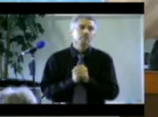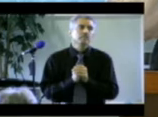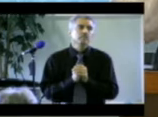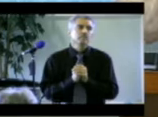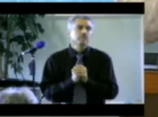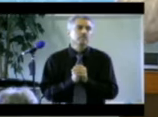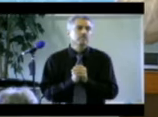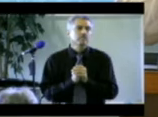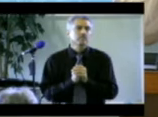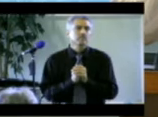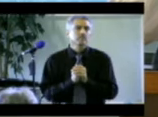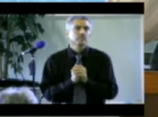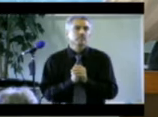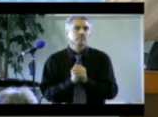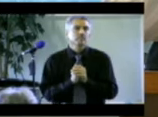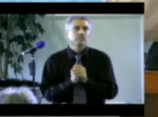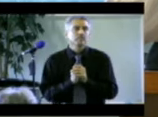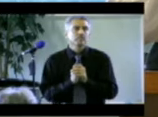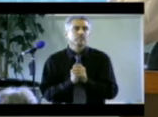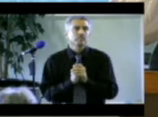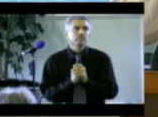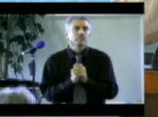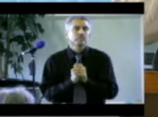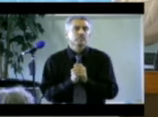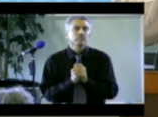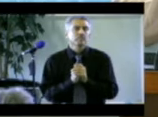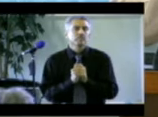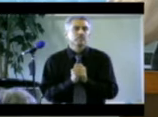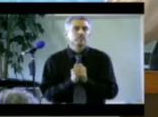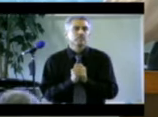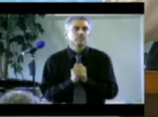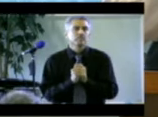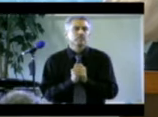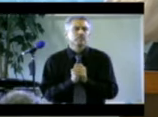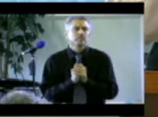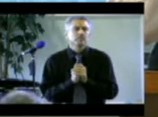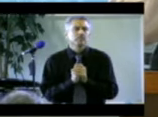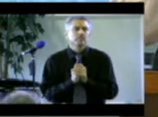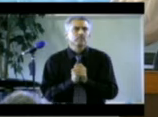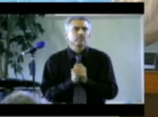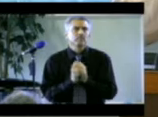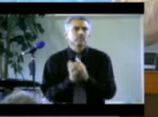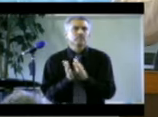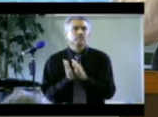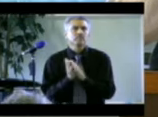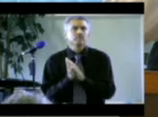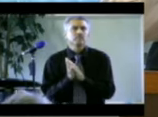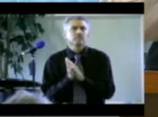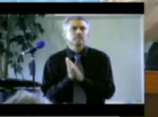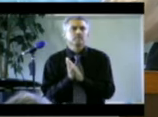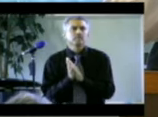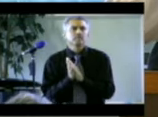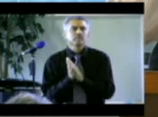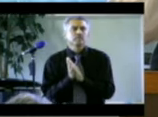believe, when we bend our knees and pray, when